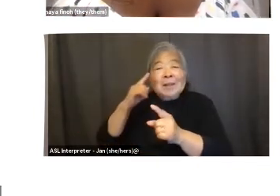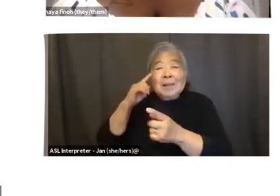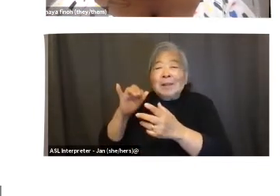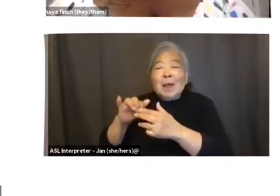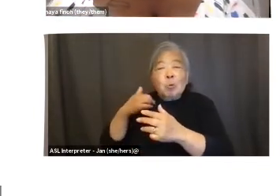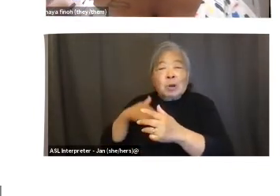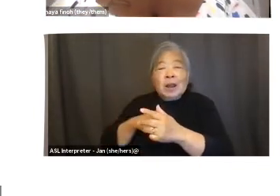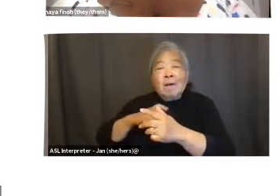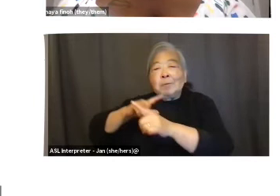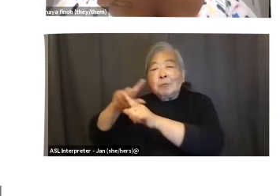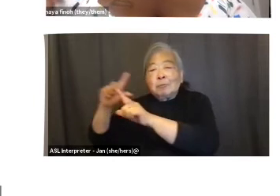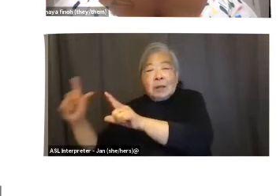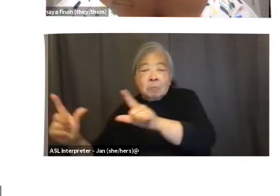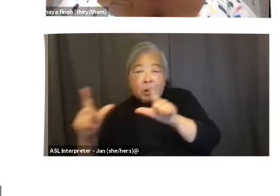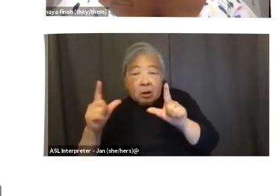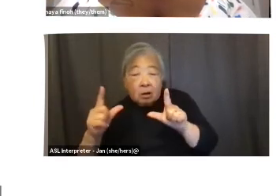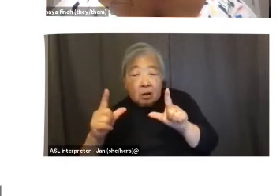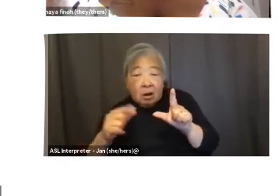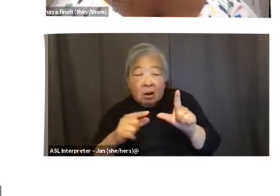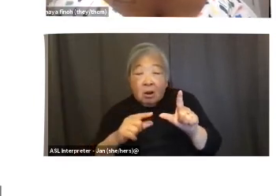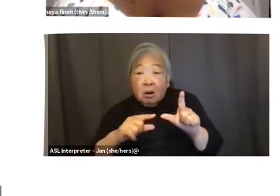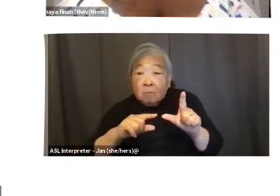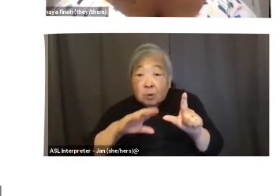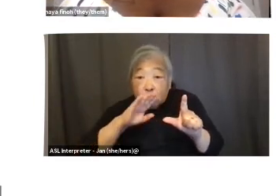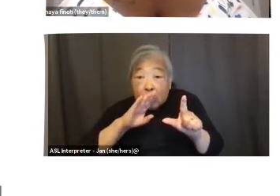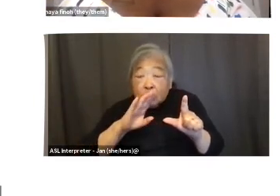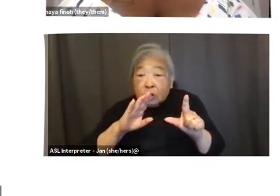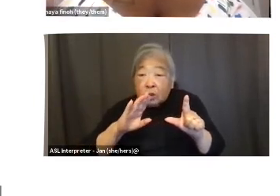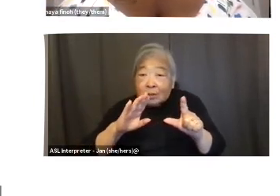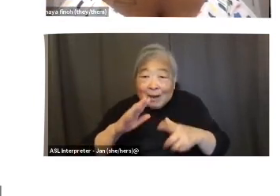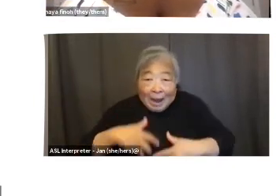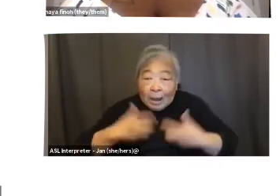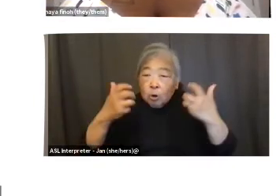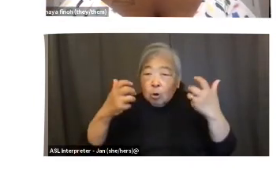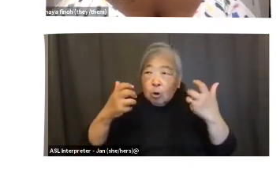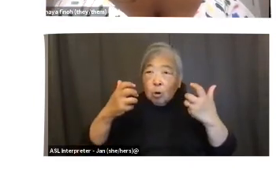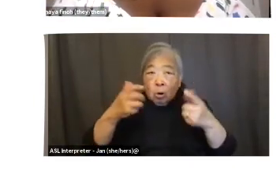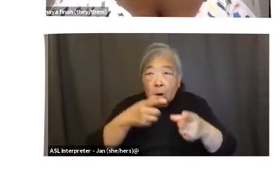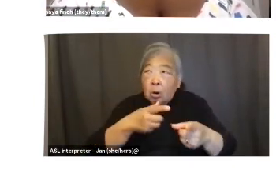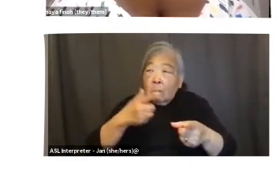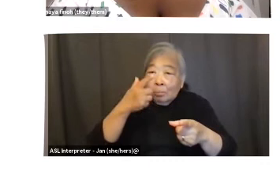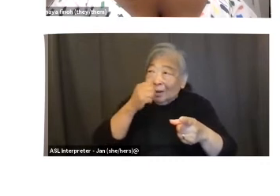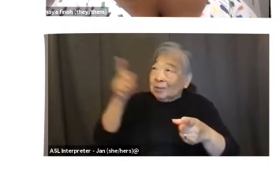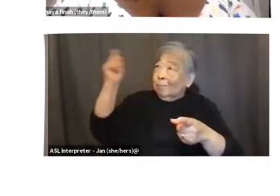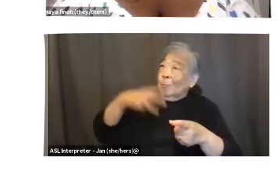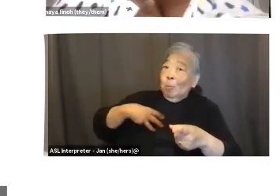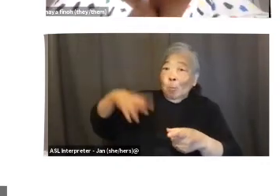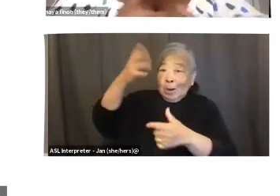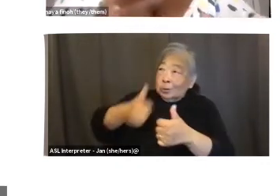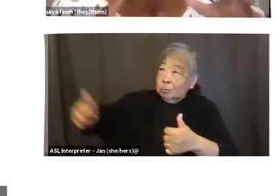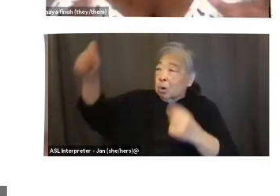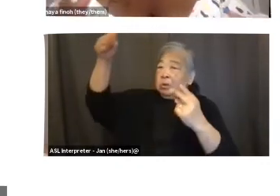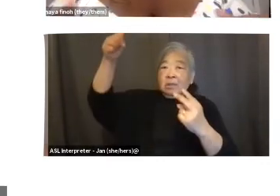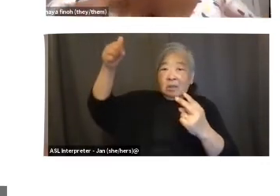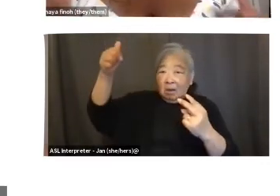as resentment, frustration, and anger at anti-Black violence and white supremacy. And I